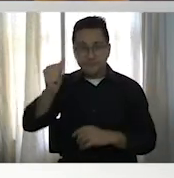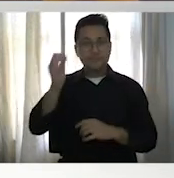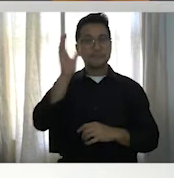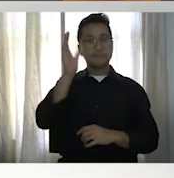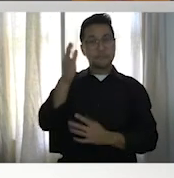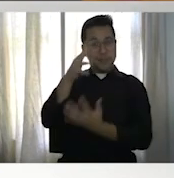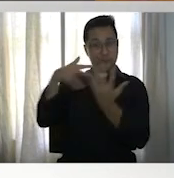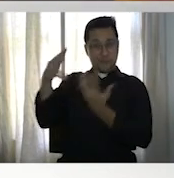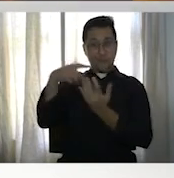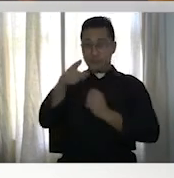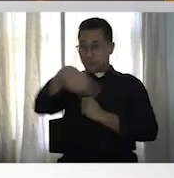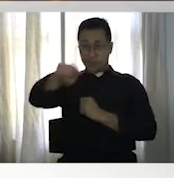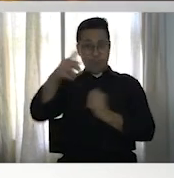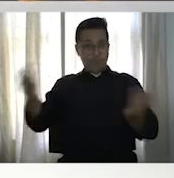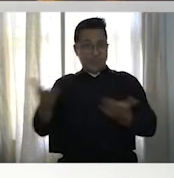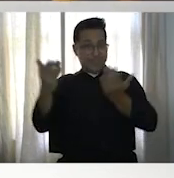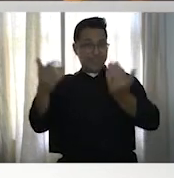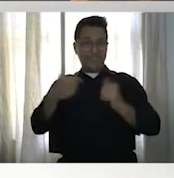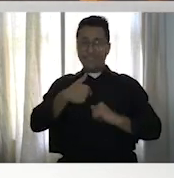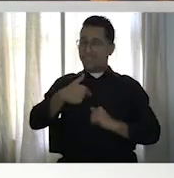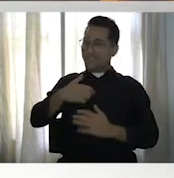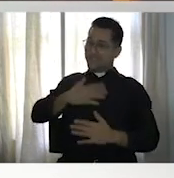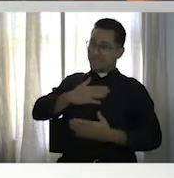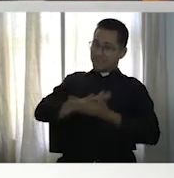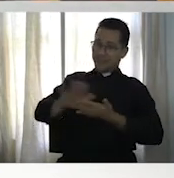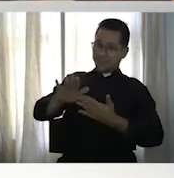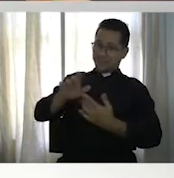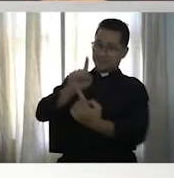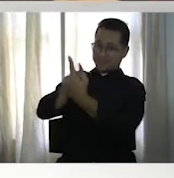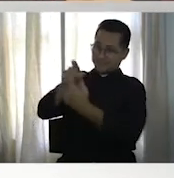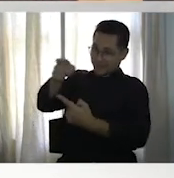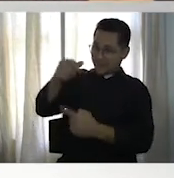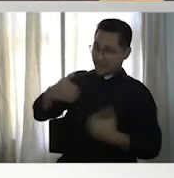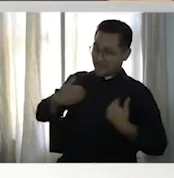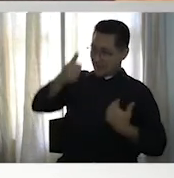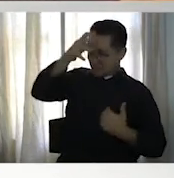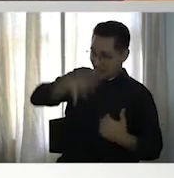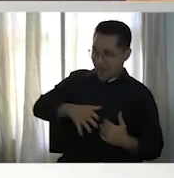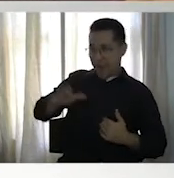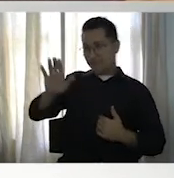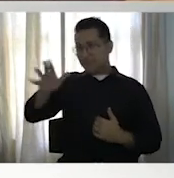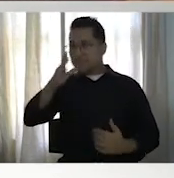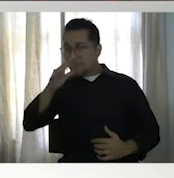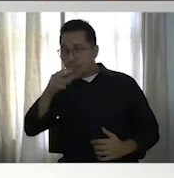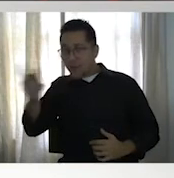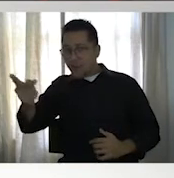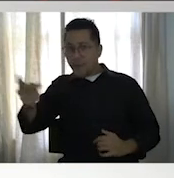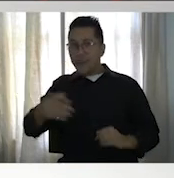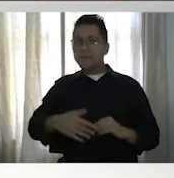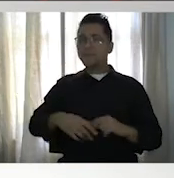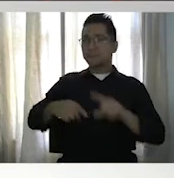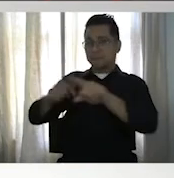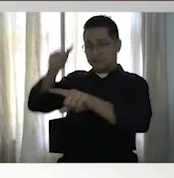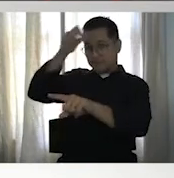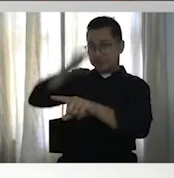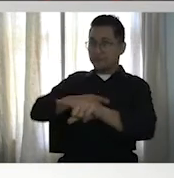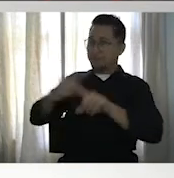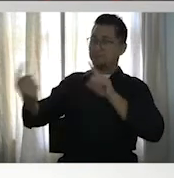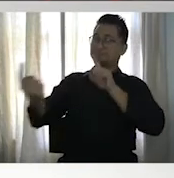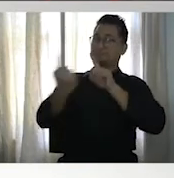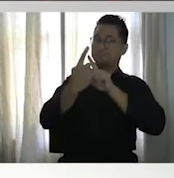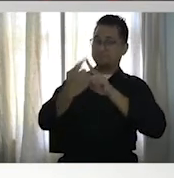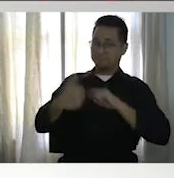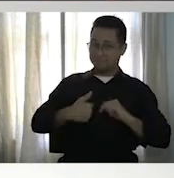you're here. I had the pleasure of meeting this young man over here and his mom, and he was able to greet